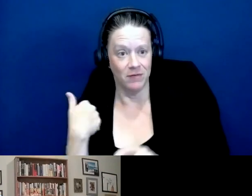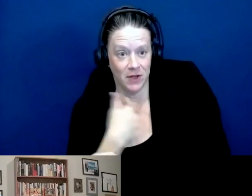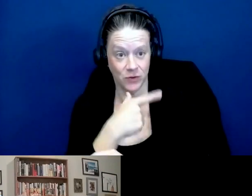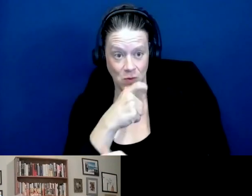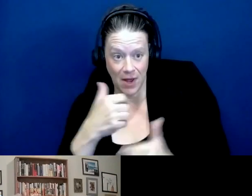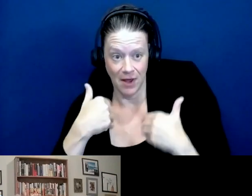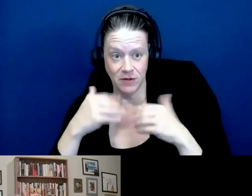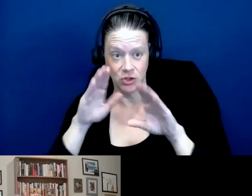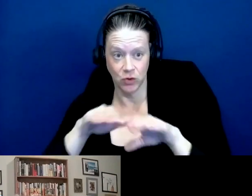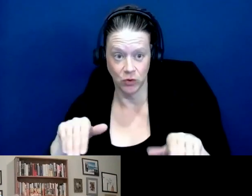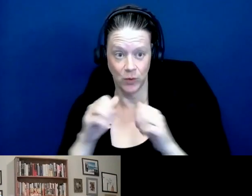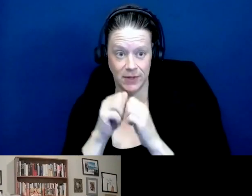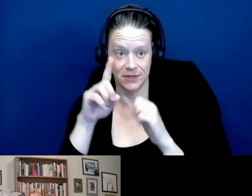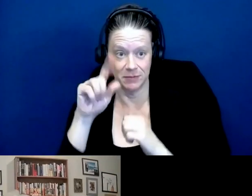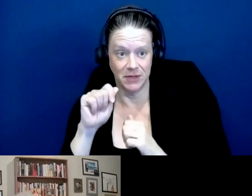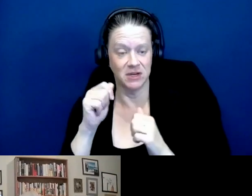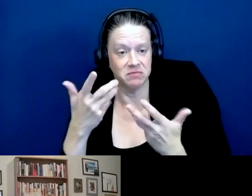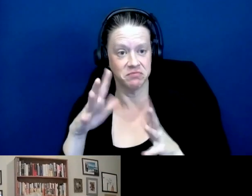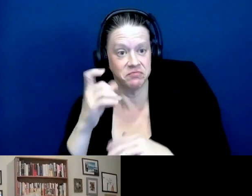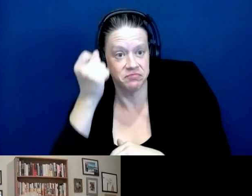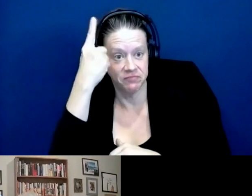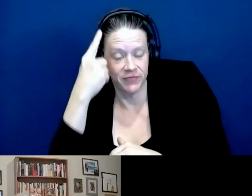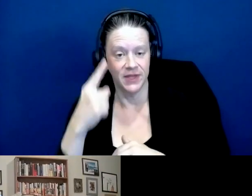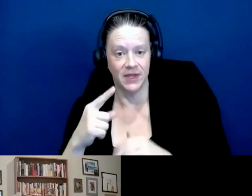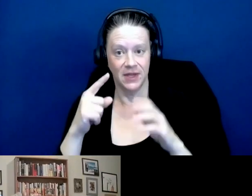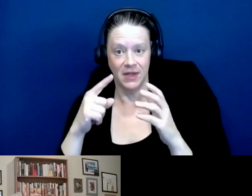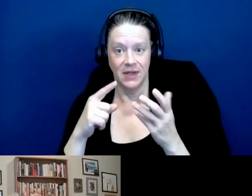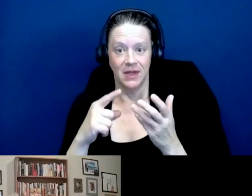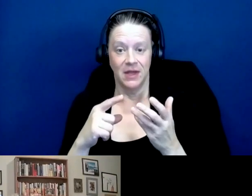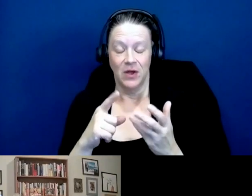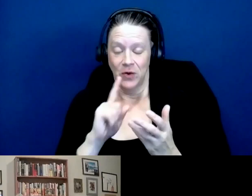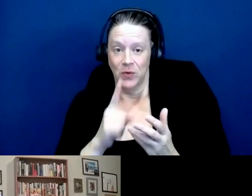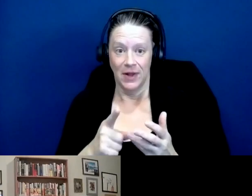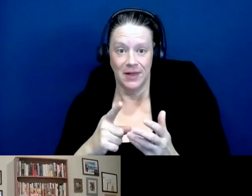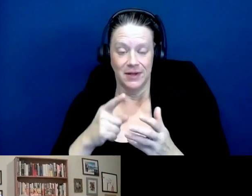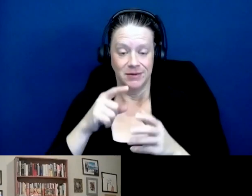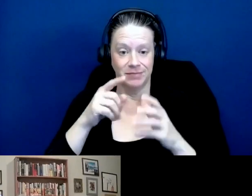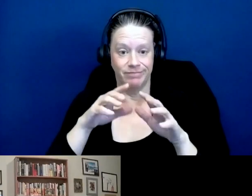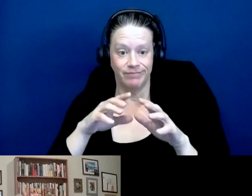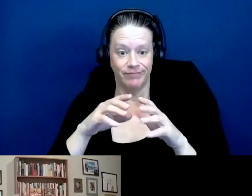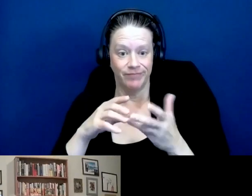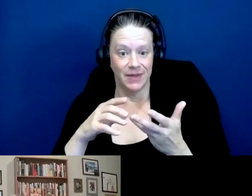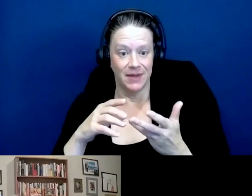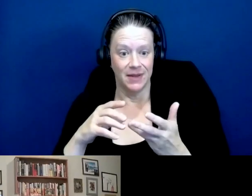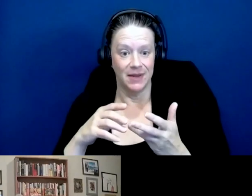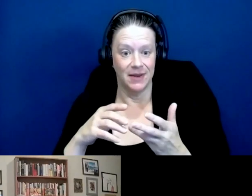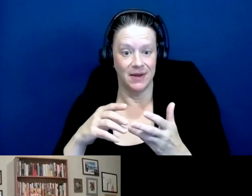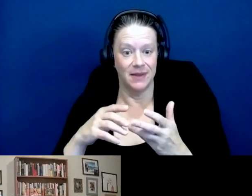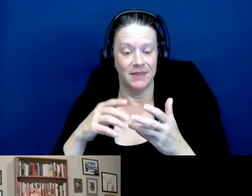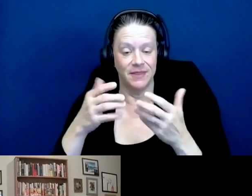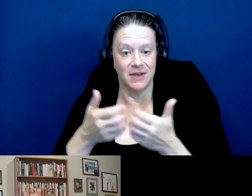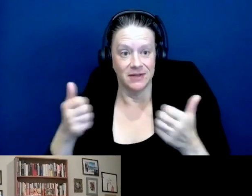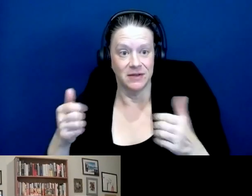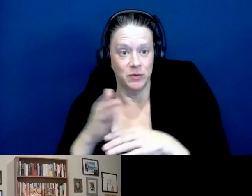distinction between healthcare and education is not always a very realistic one. So Dr. Spinazzi, in addition to everything else she